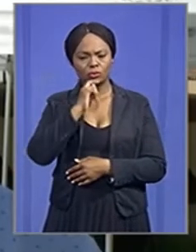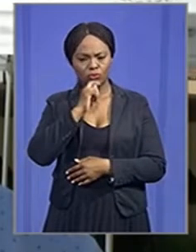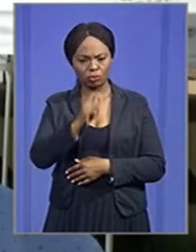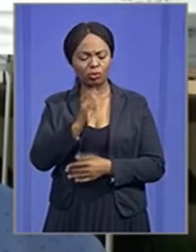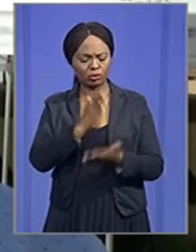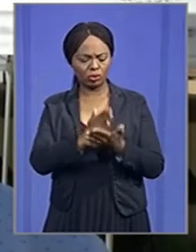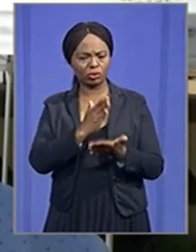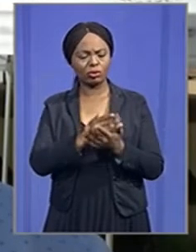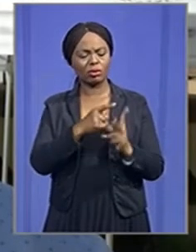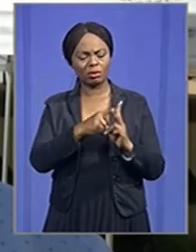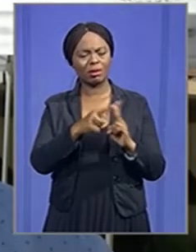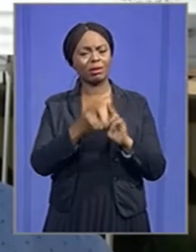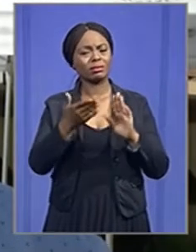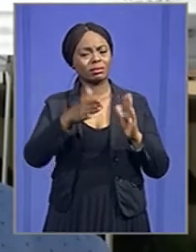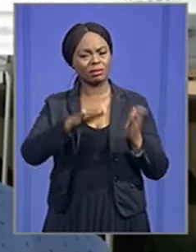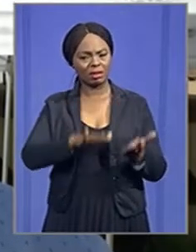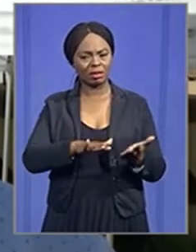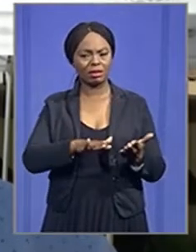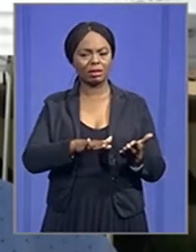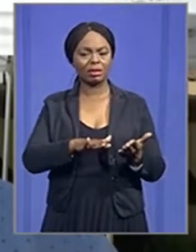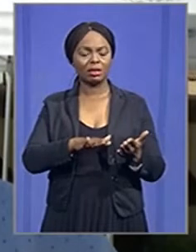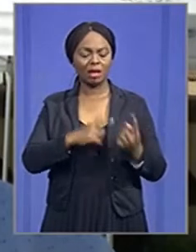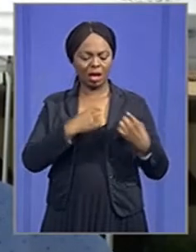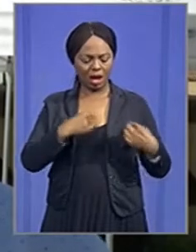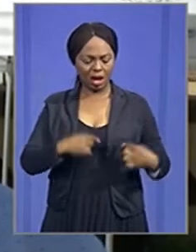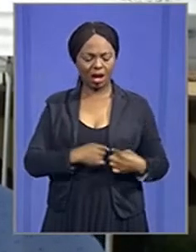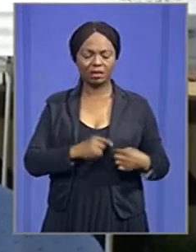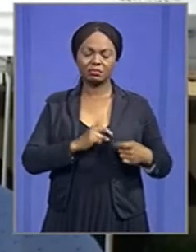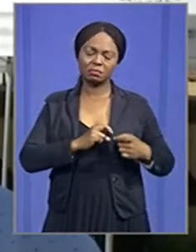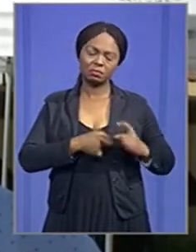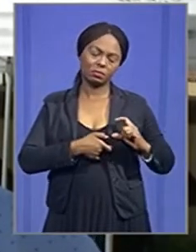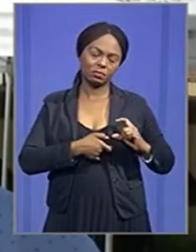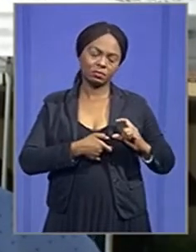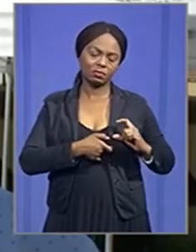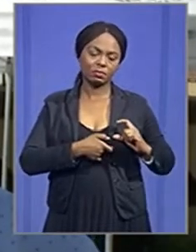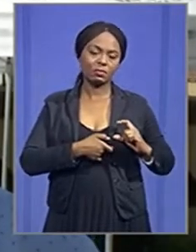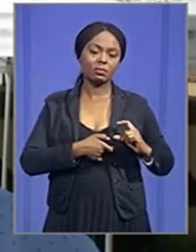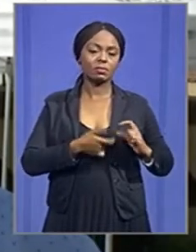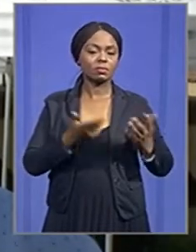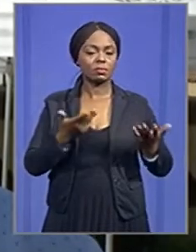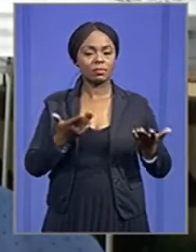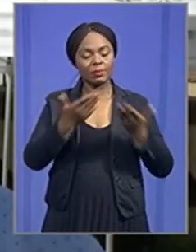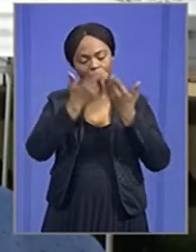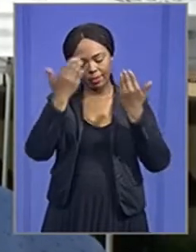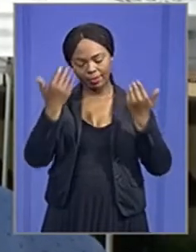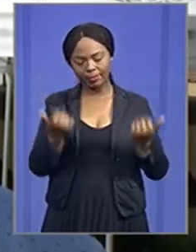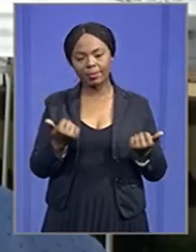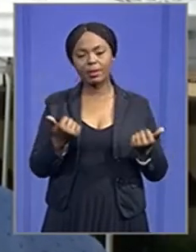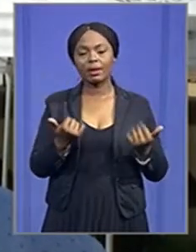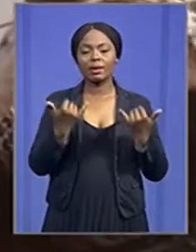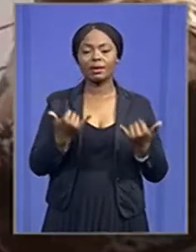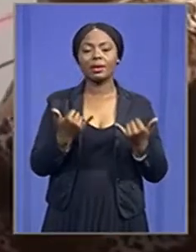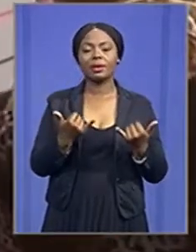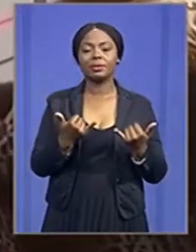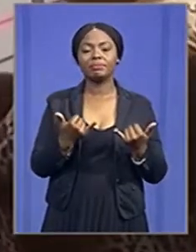dipelo tša rona di boima ga re tsebe gore re tlo handla jwang situation e